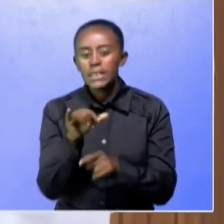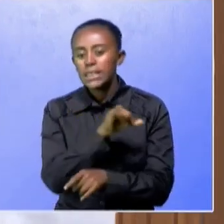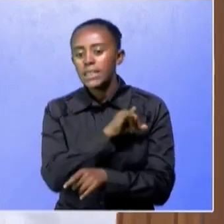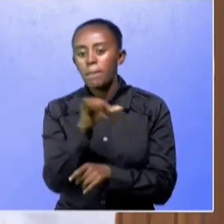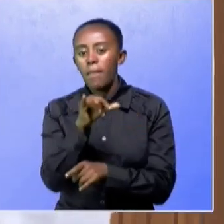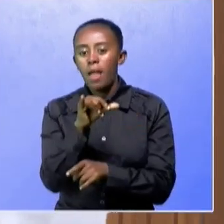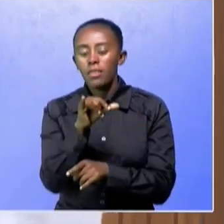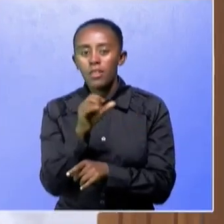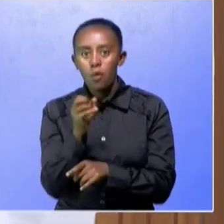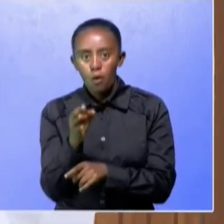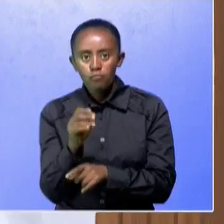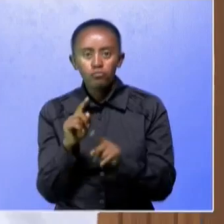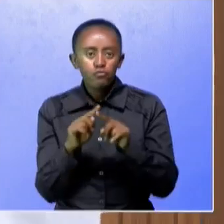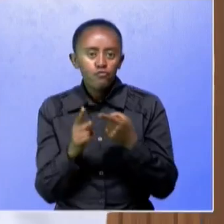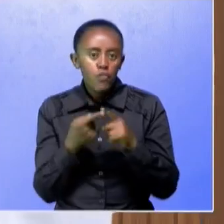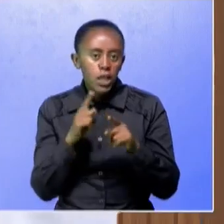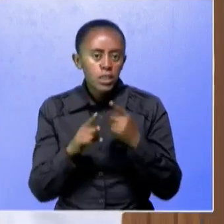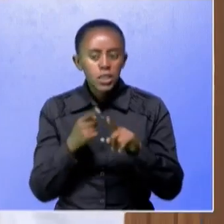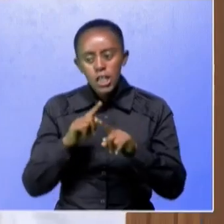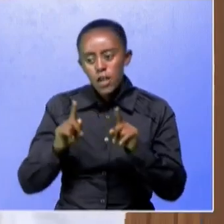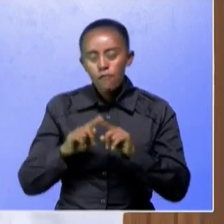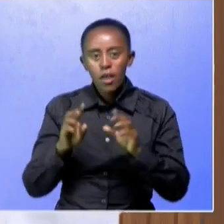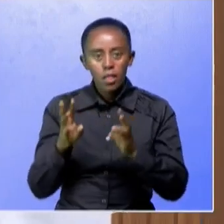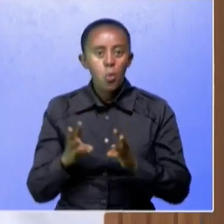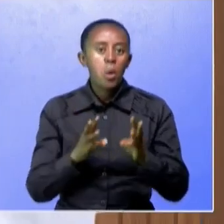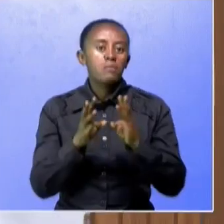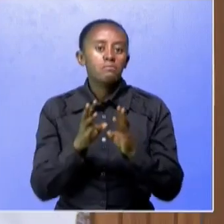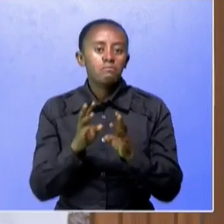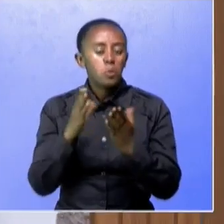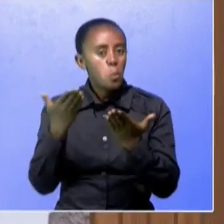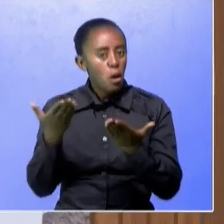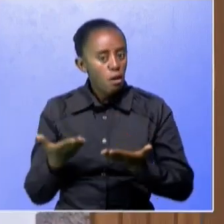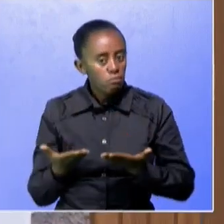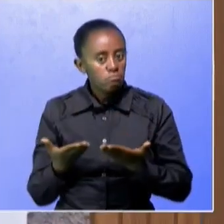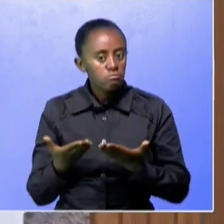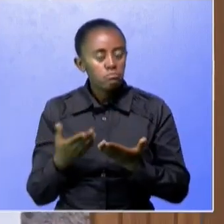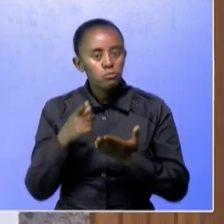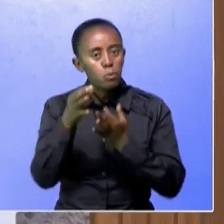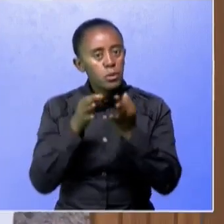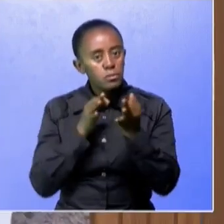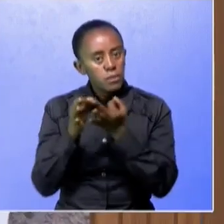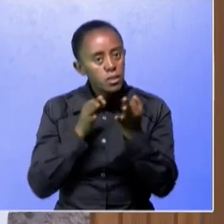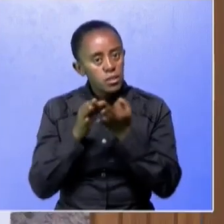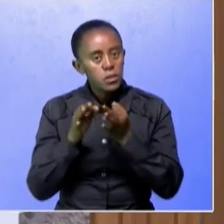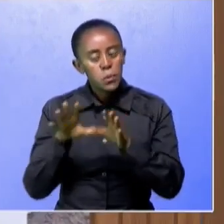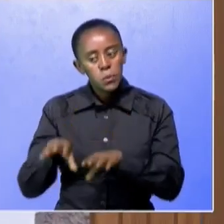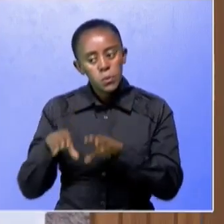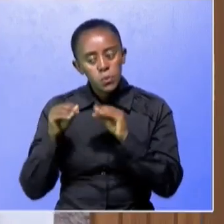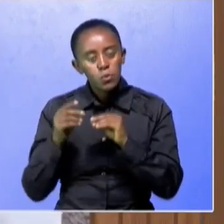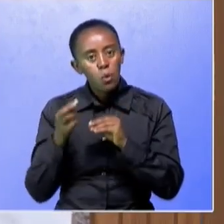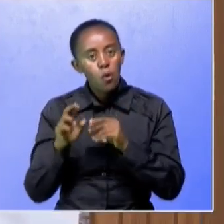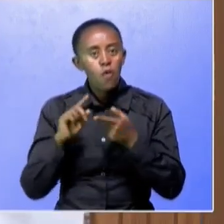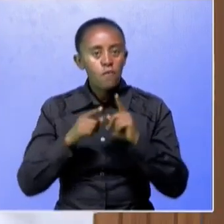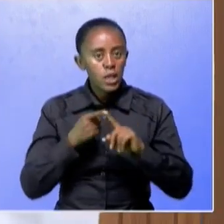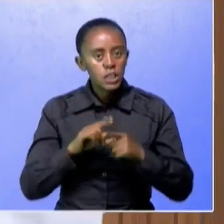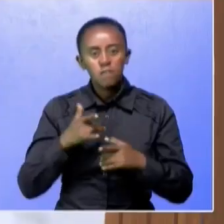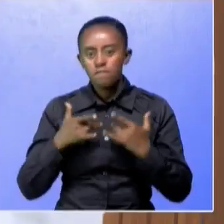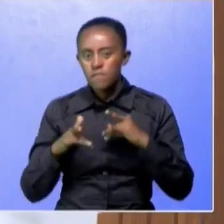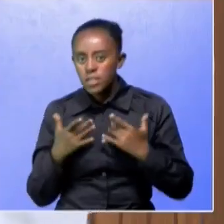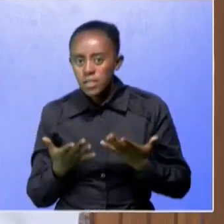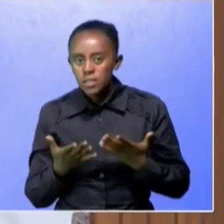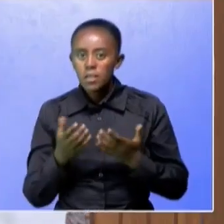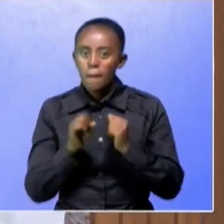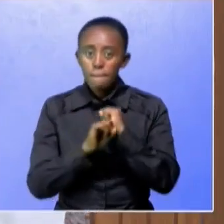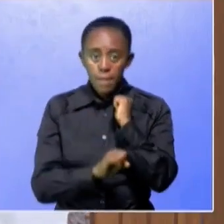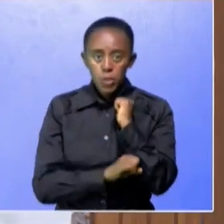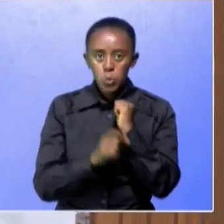your friends in different ways. Maybe you are welcome to express your students' or friends' feelings based